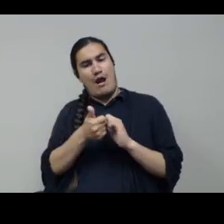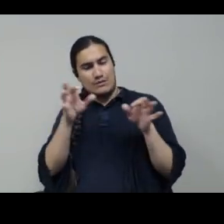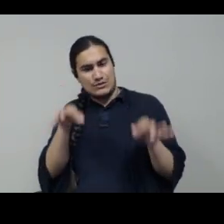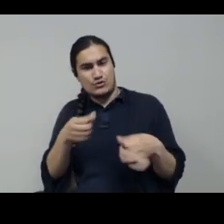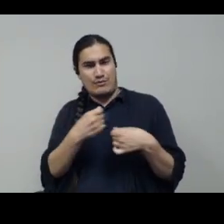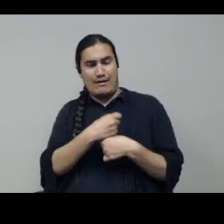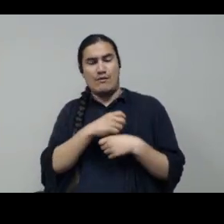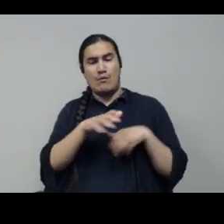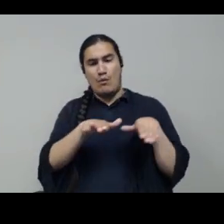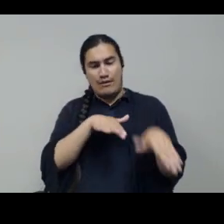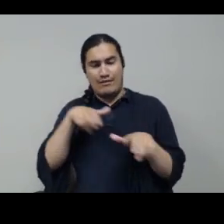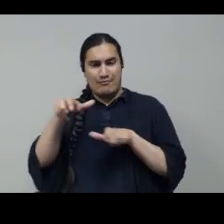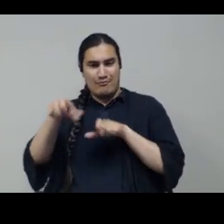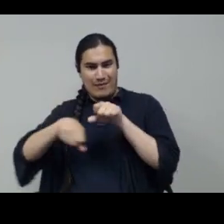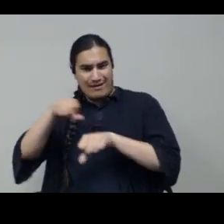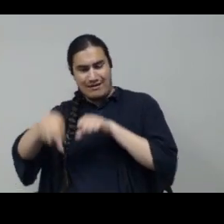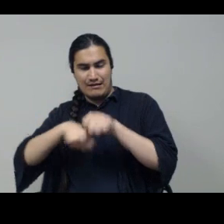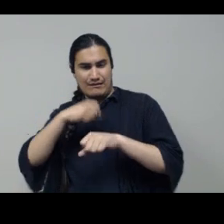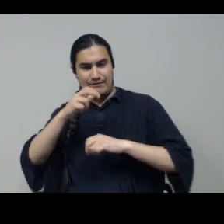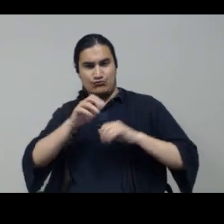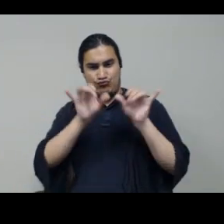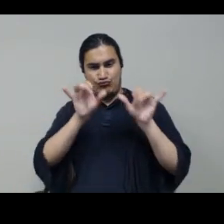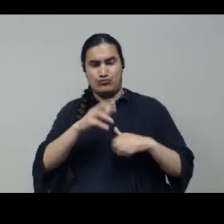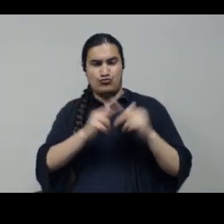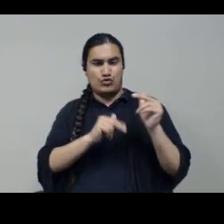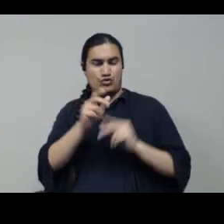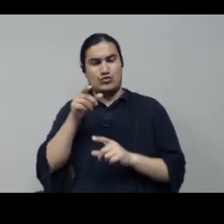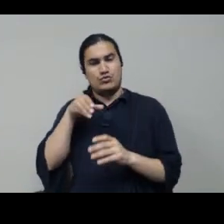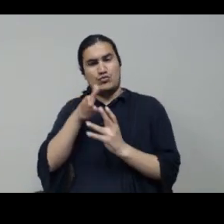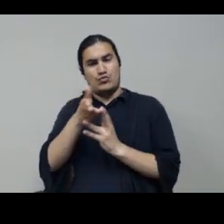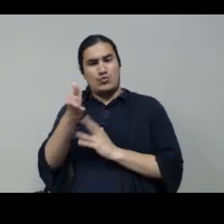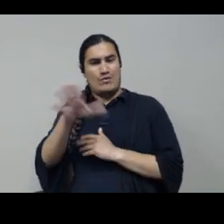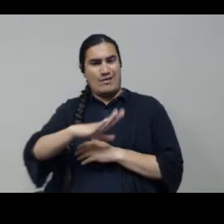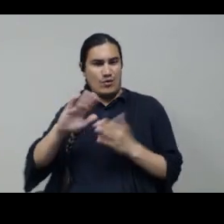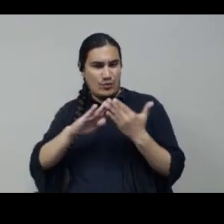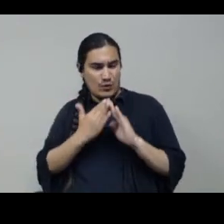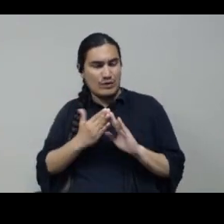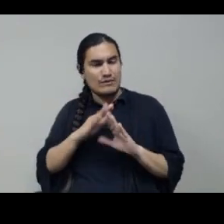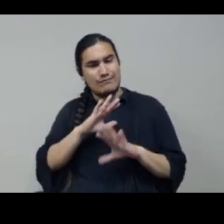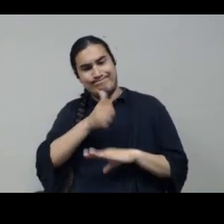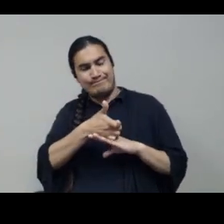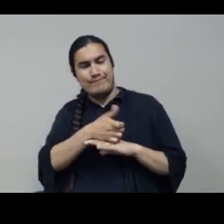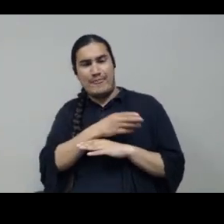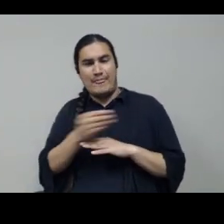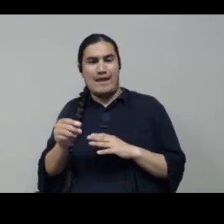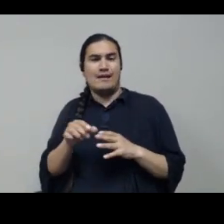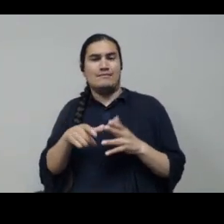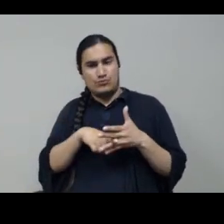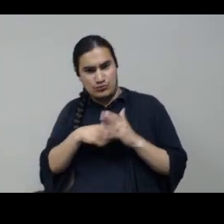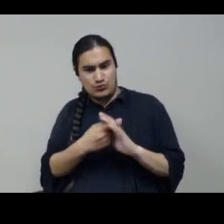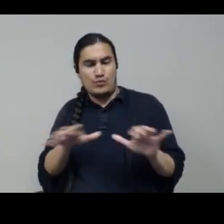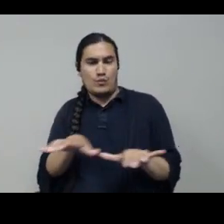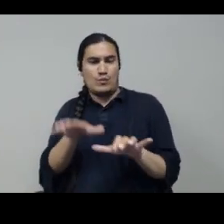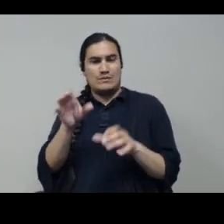biking infrastructure on the stretches of state highway that go through their communities, and then influence those decisions. Thank you.